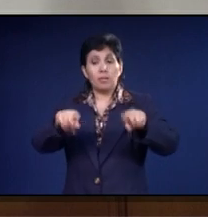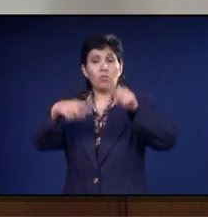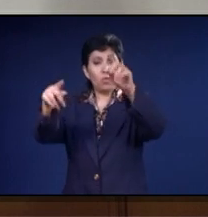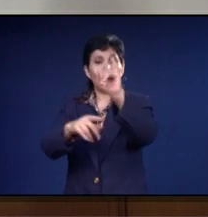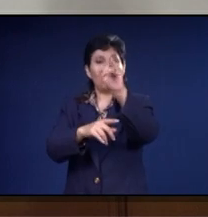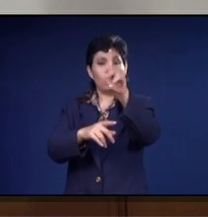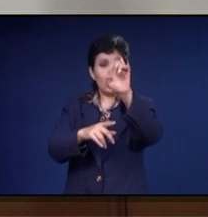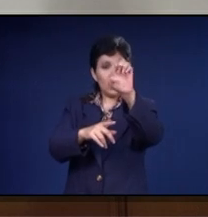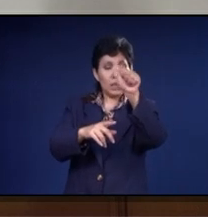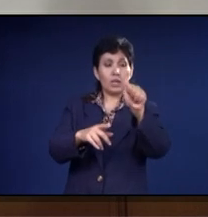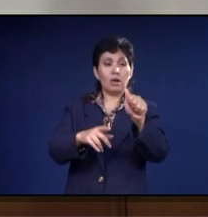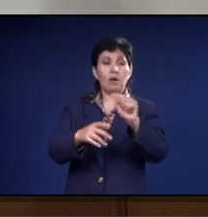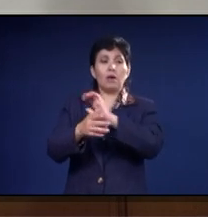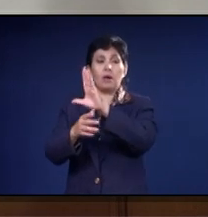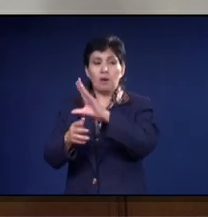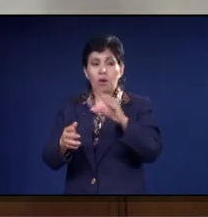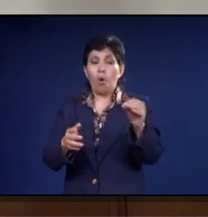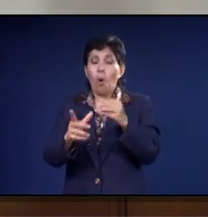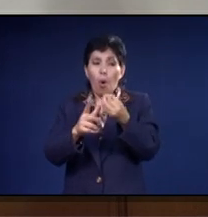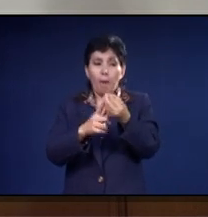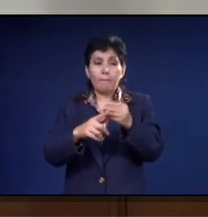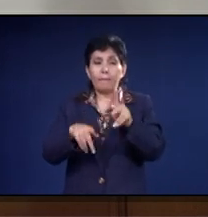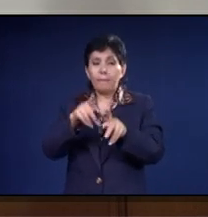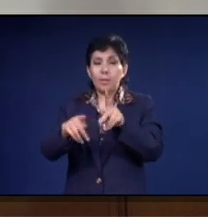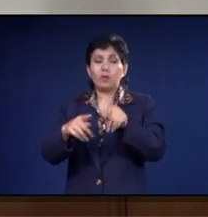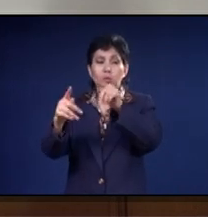different from people going to One Utama or people